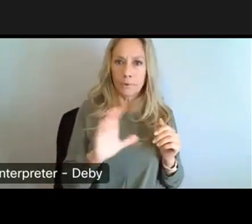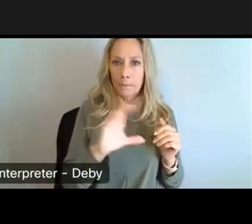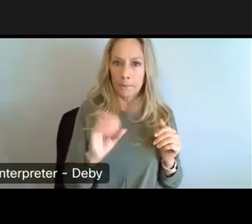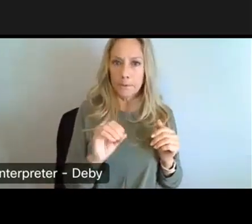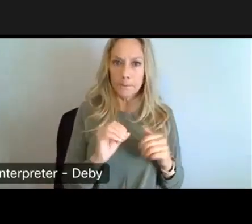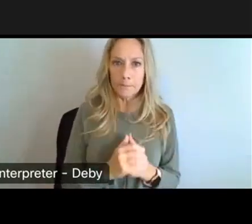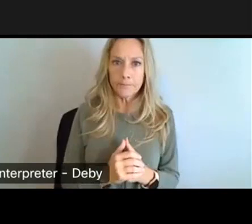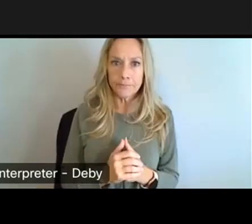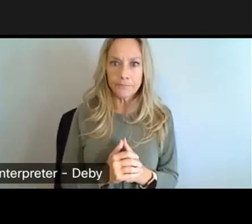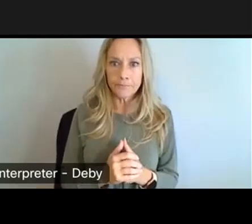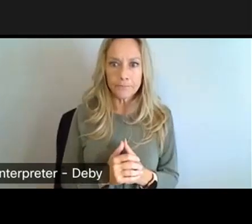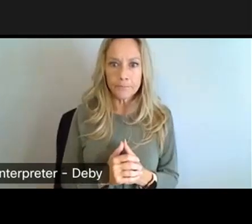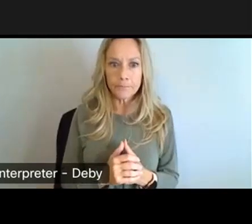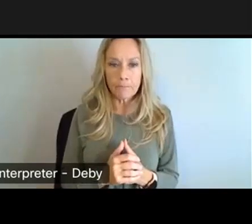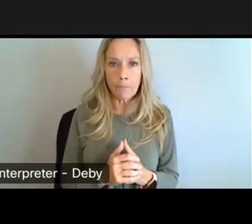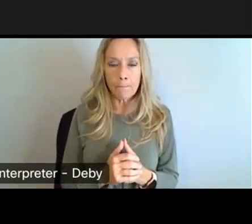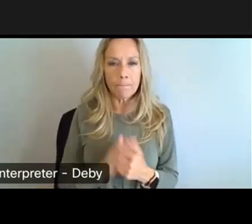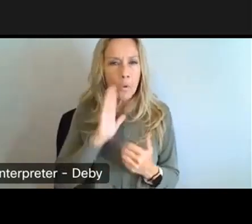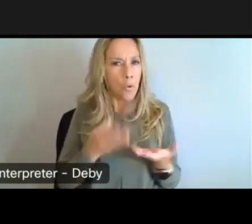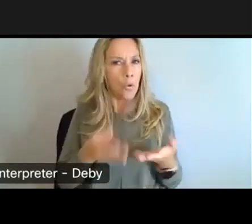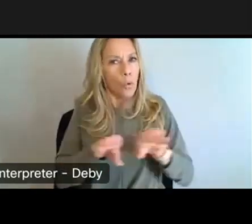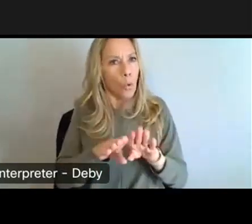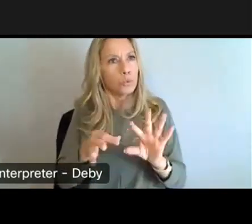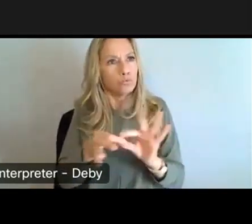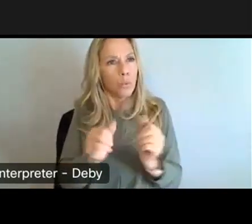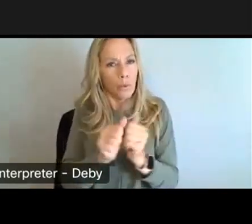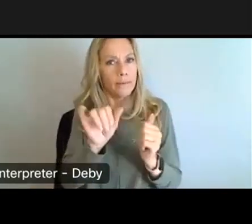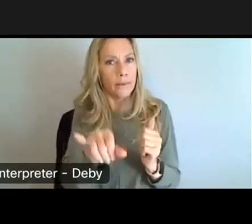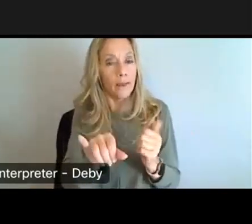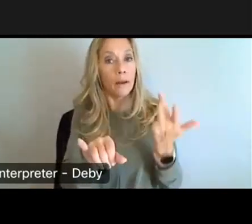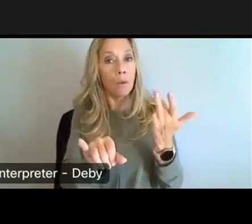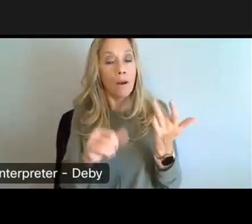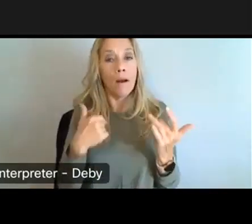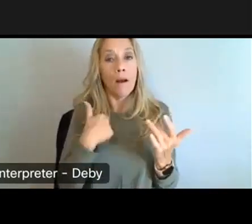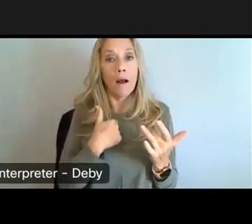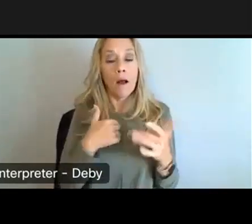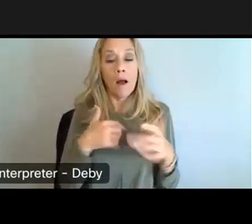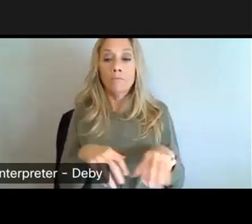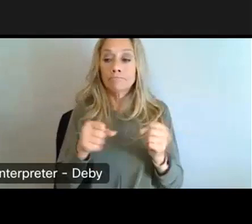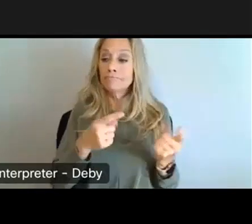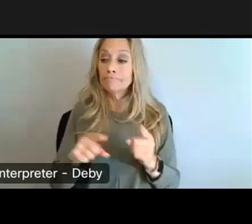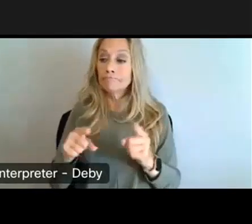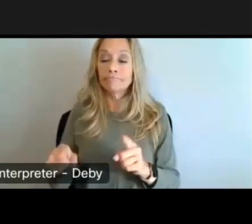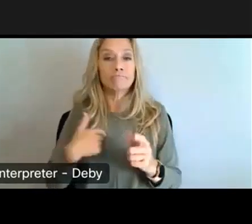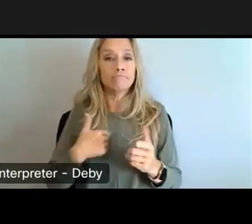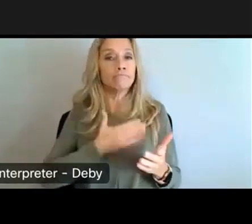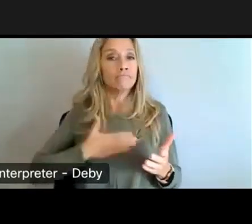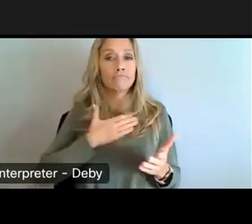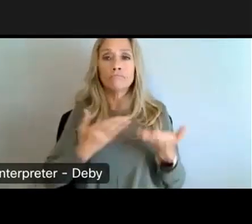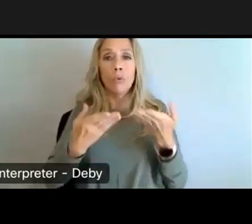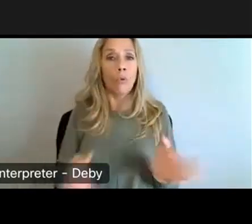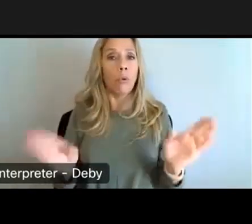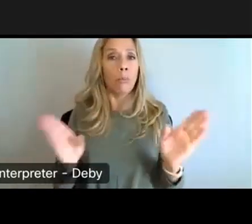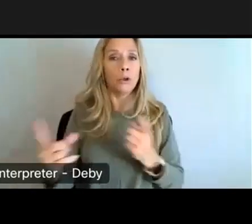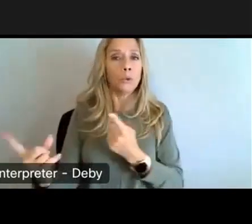I'm going to kind of close it off with that because when I do these things, I really love questions, and hopefully by now